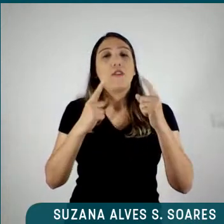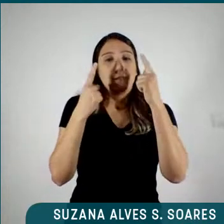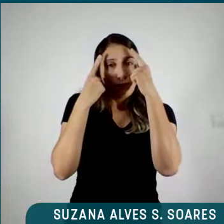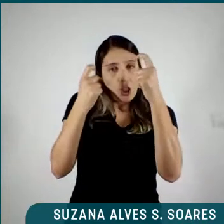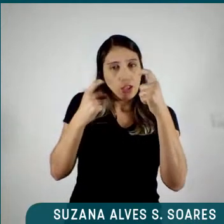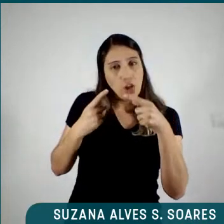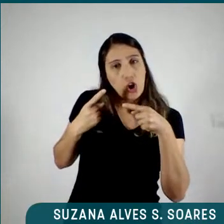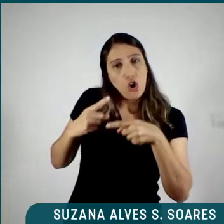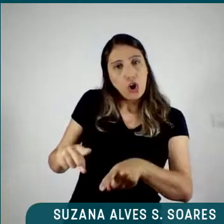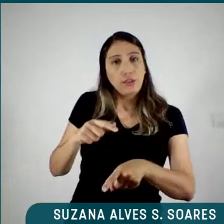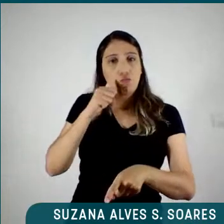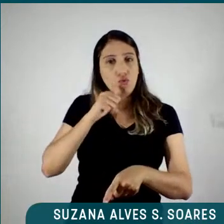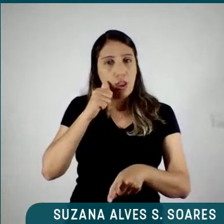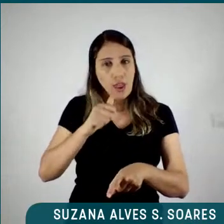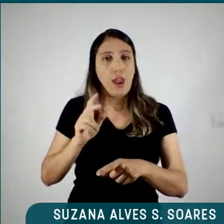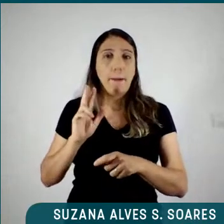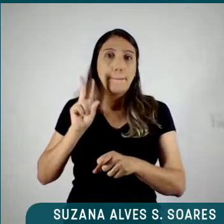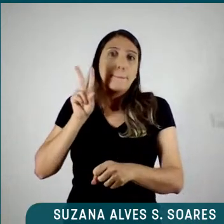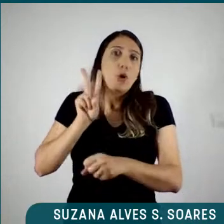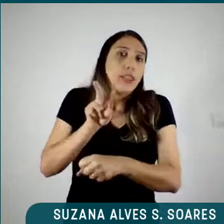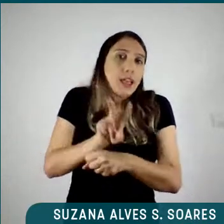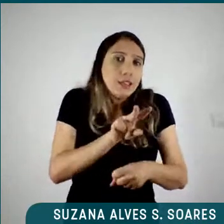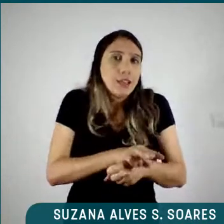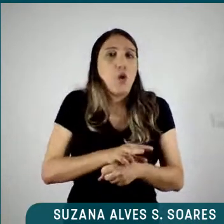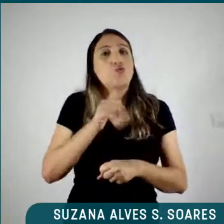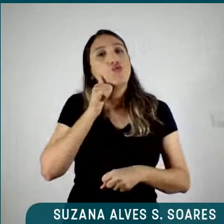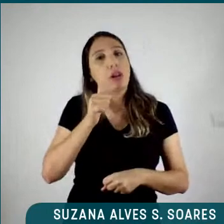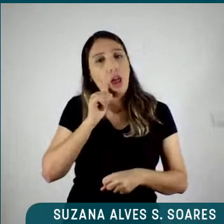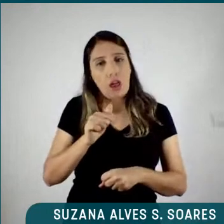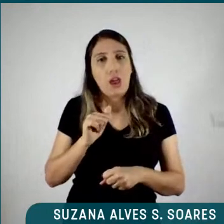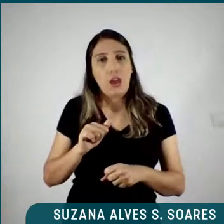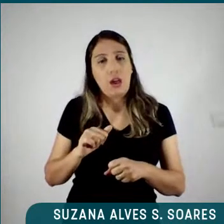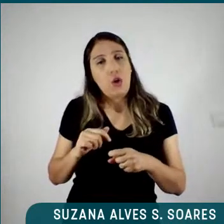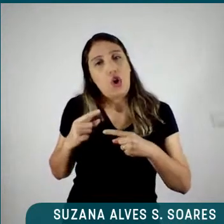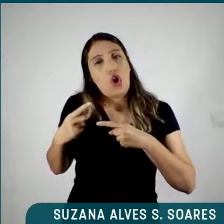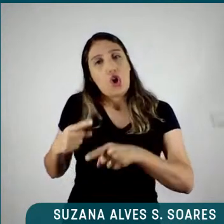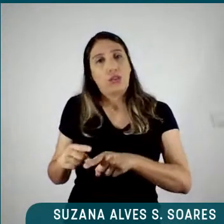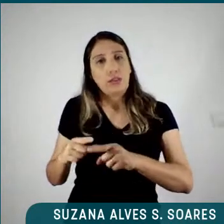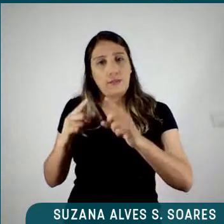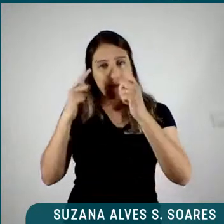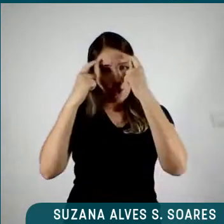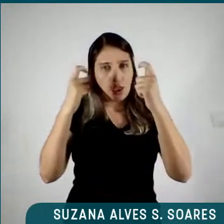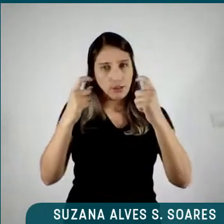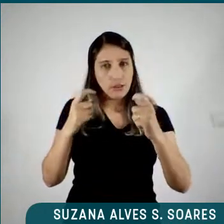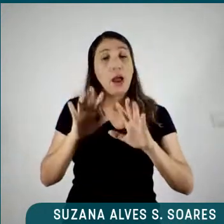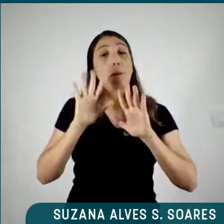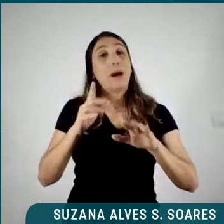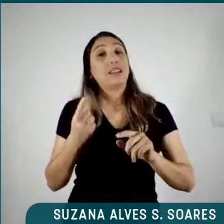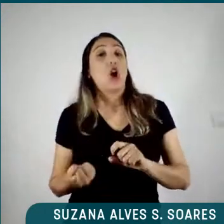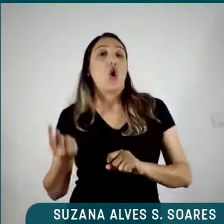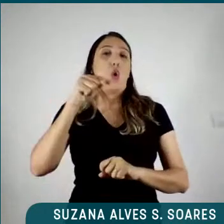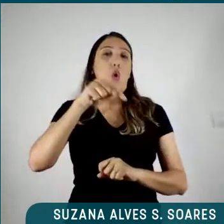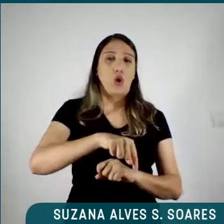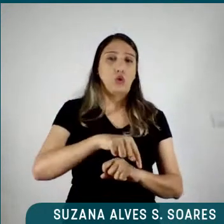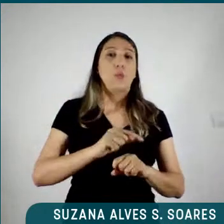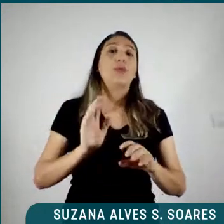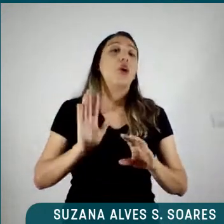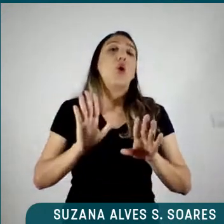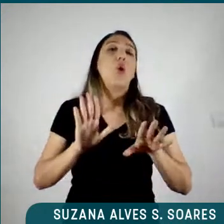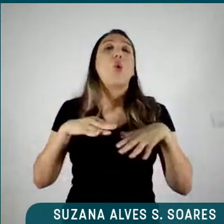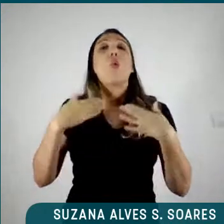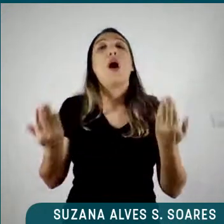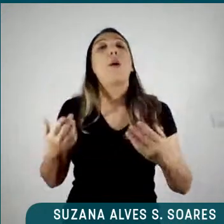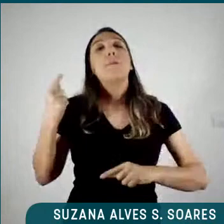other, the other area that the women all agree in politics is that we have to combat